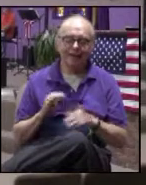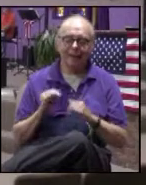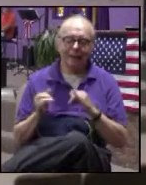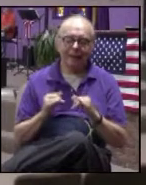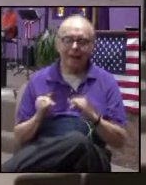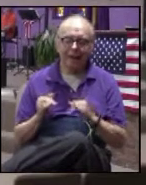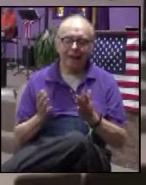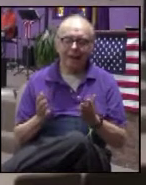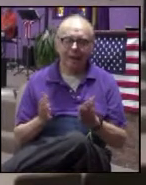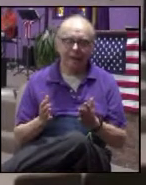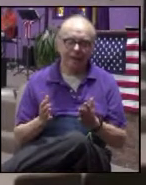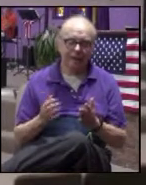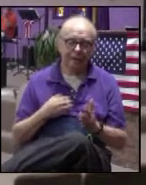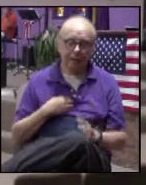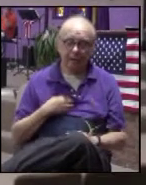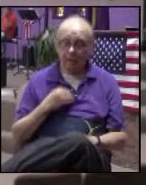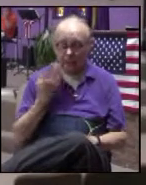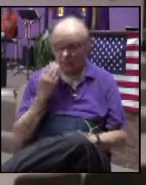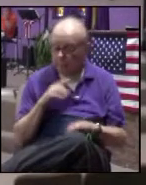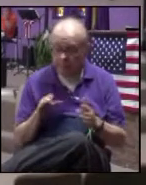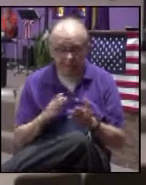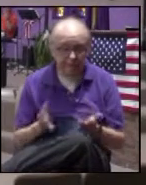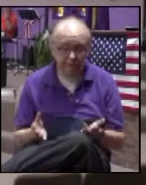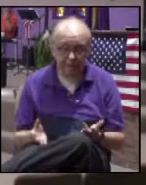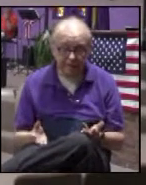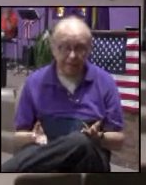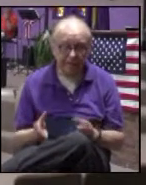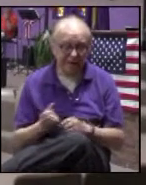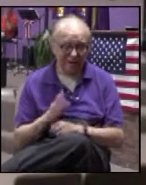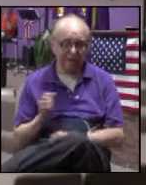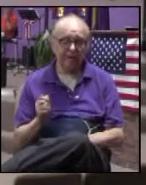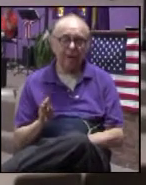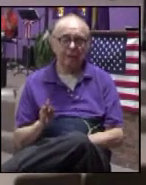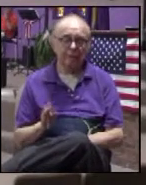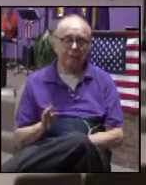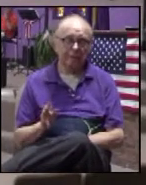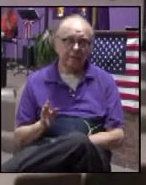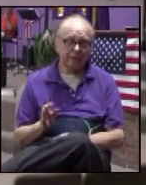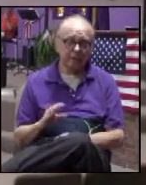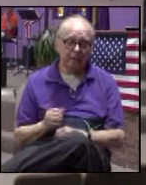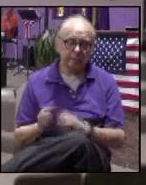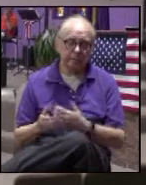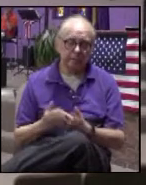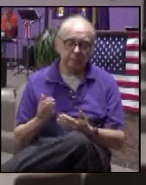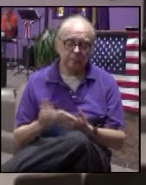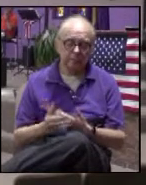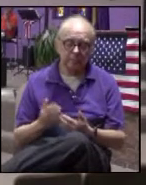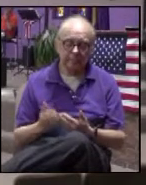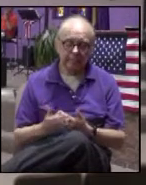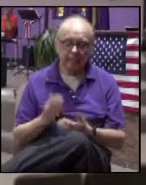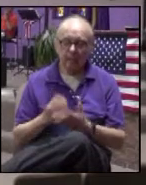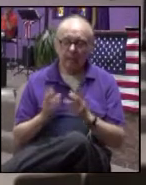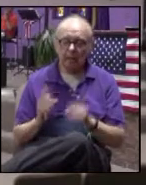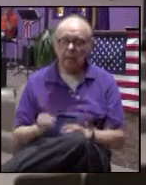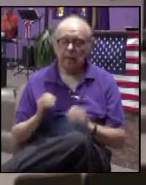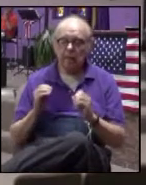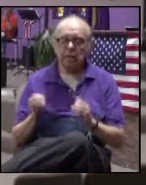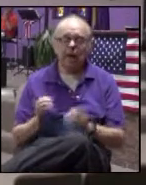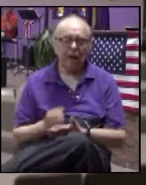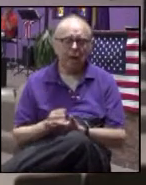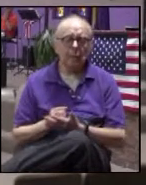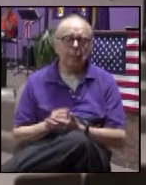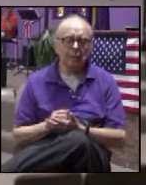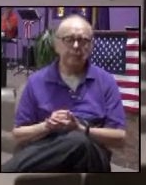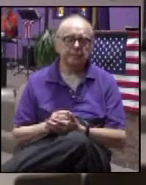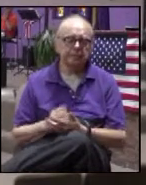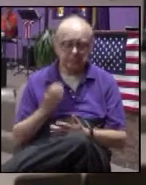like, oh my gosh, I don't know what I'm doing. But what makes it easy is if you have somebody to train you and to help you along the way.